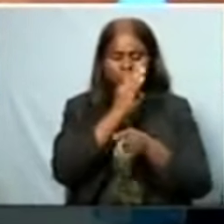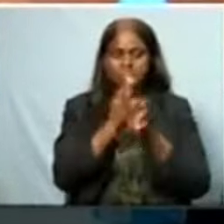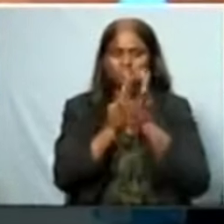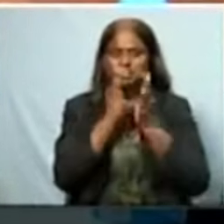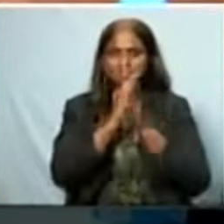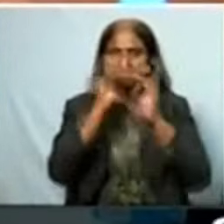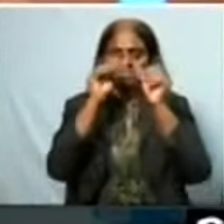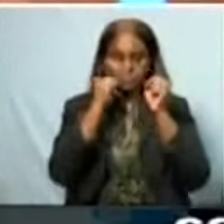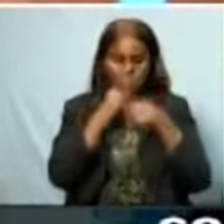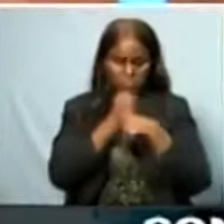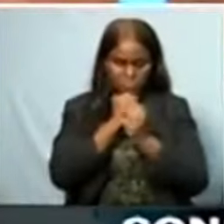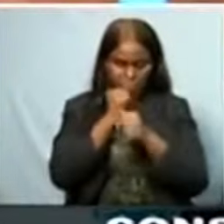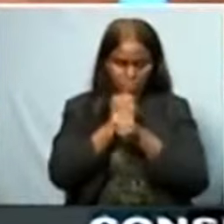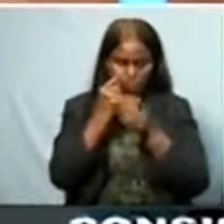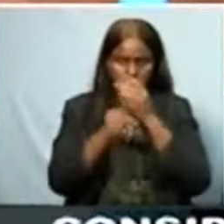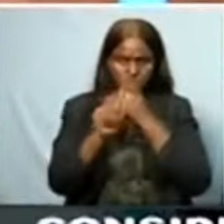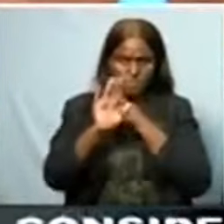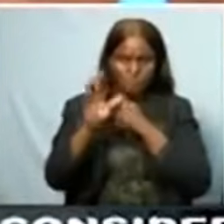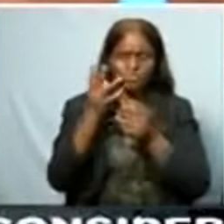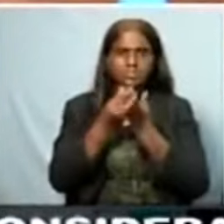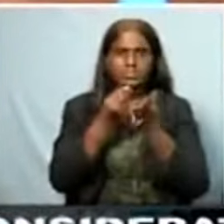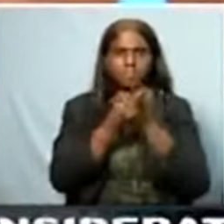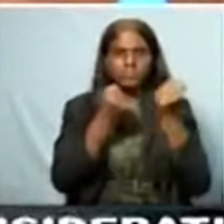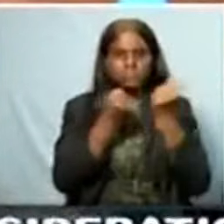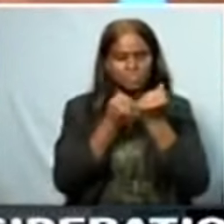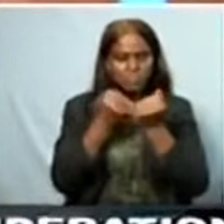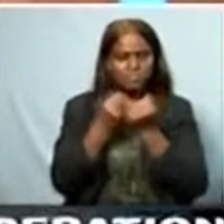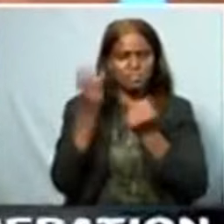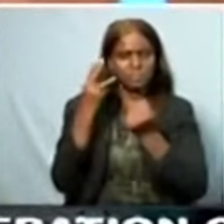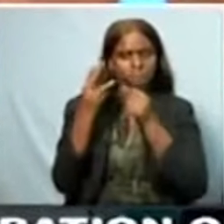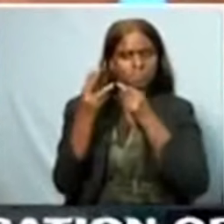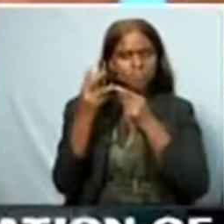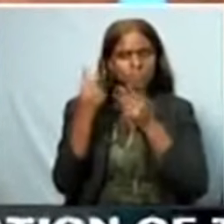structured? What was the source of funding? Was it